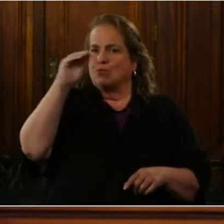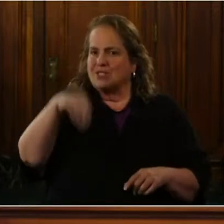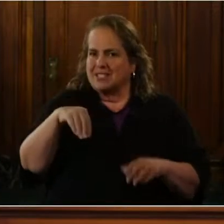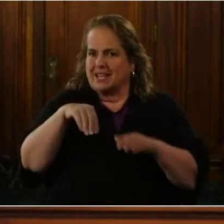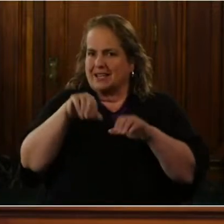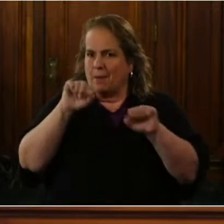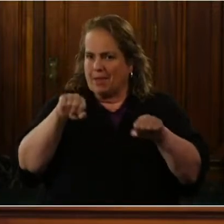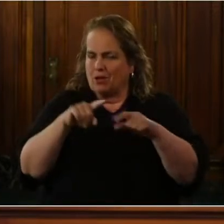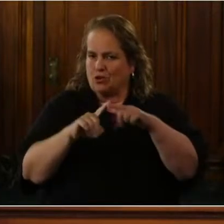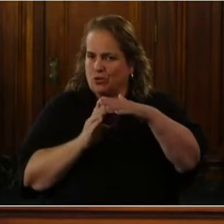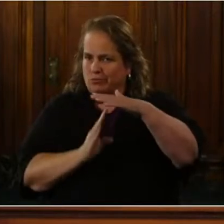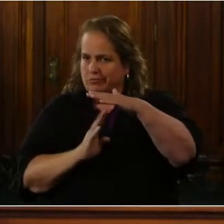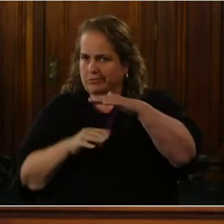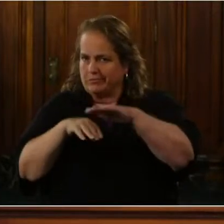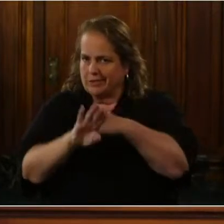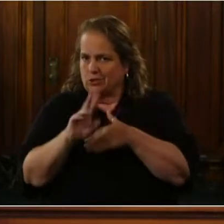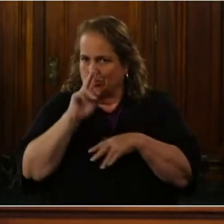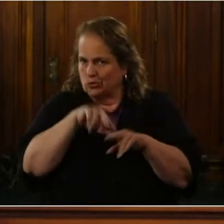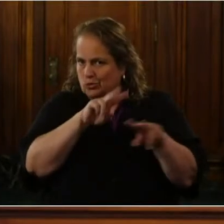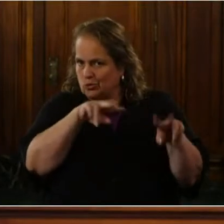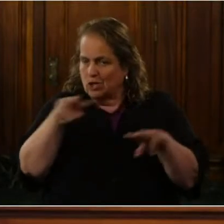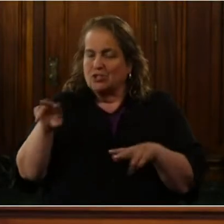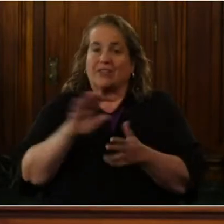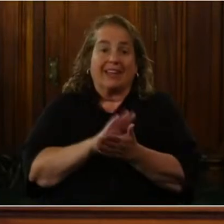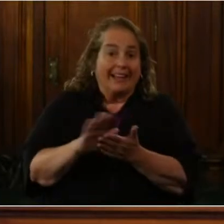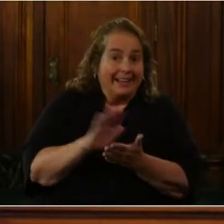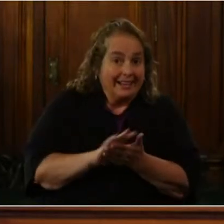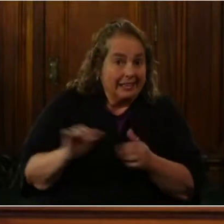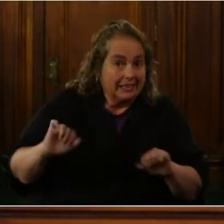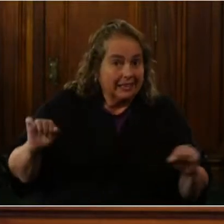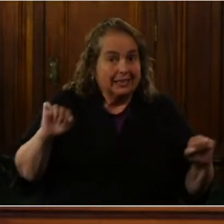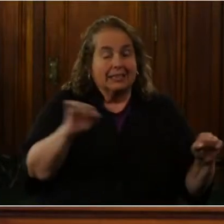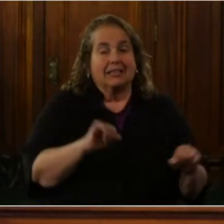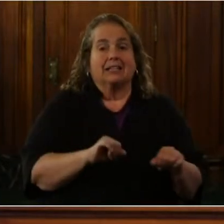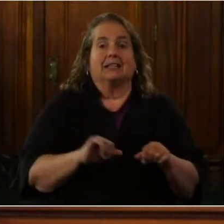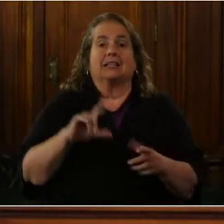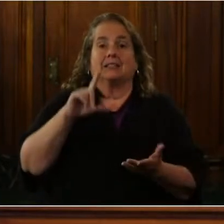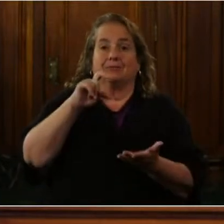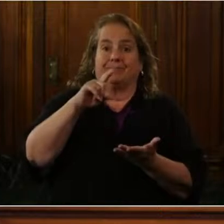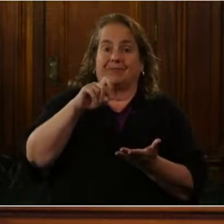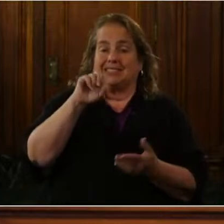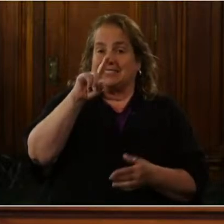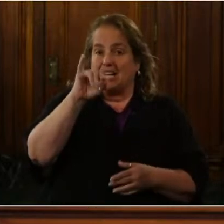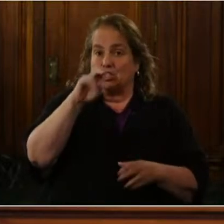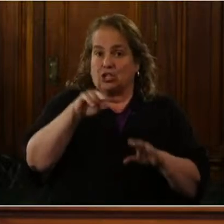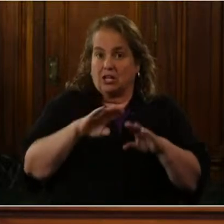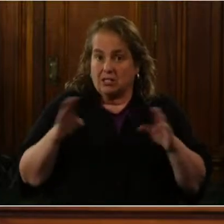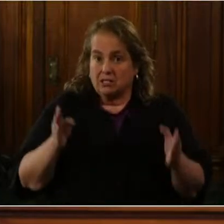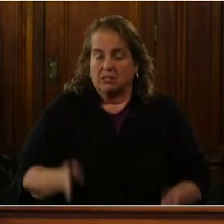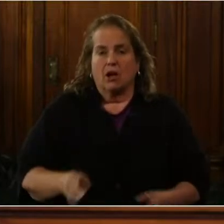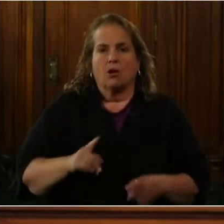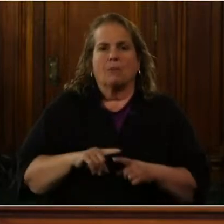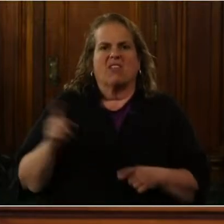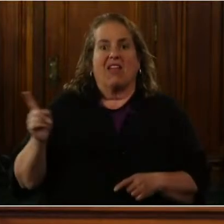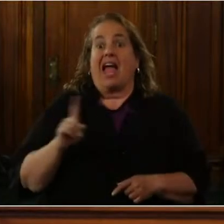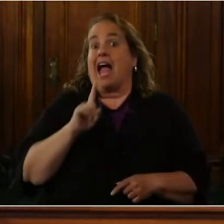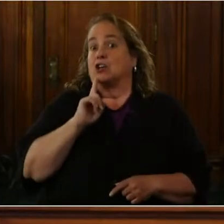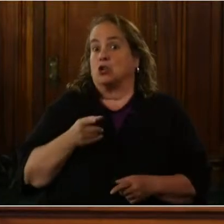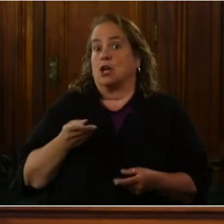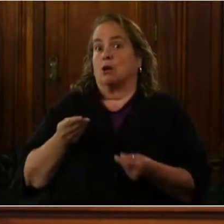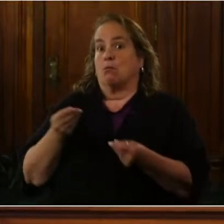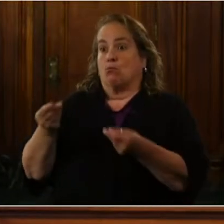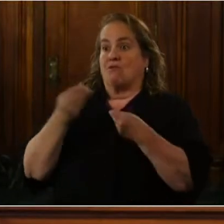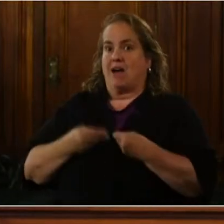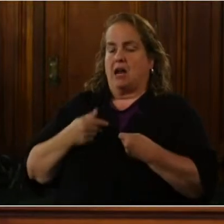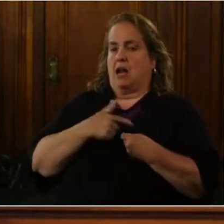and there's going to be the cleaning, the hand sanitizer stations, but they actually provided us with